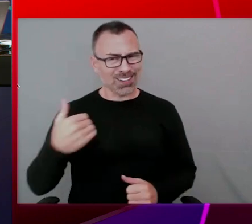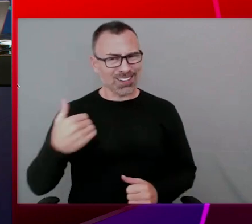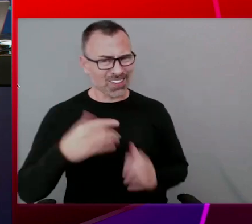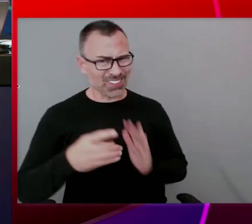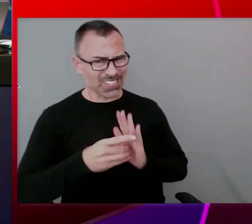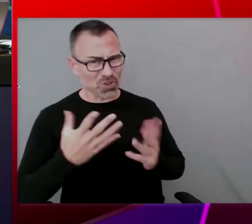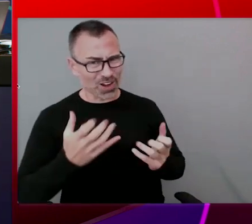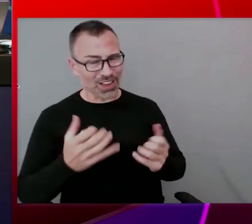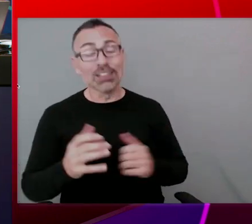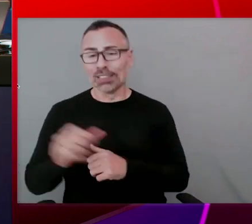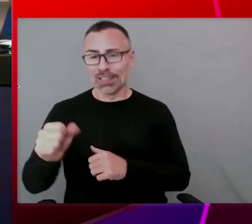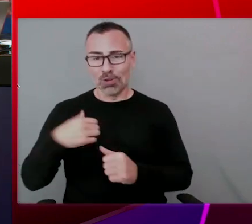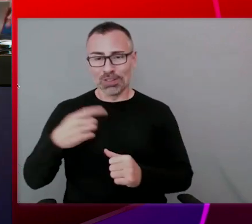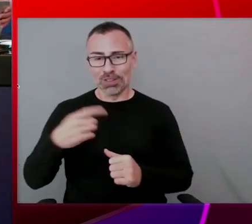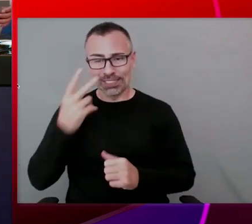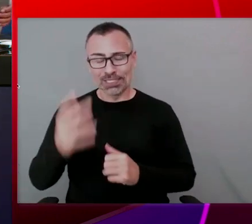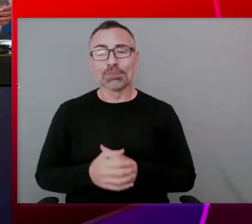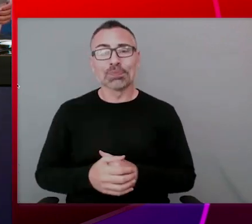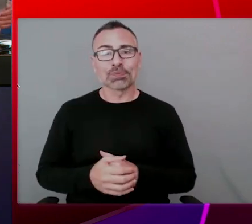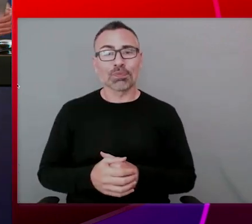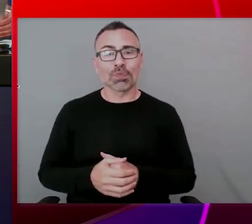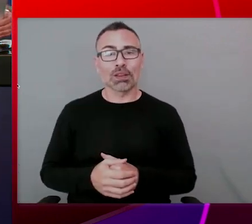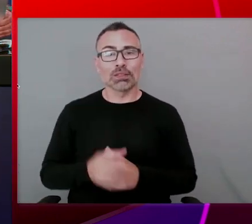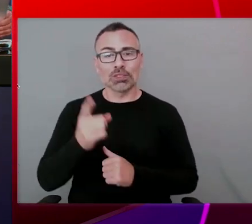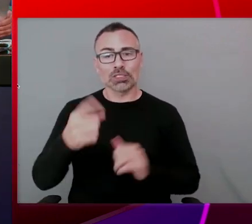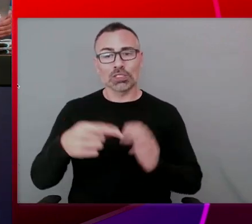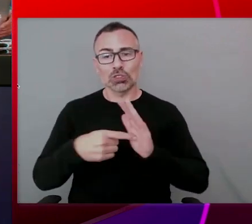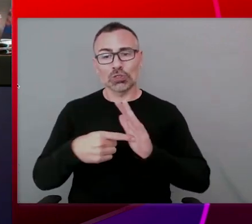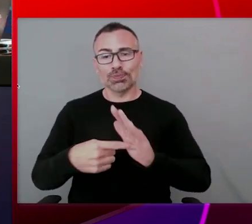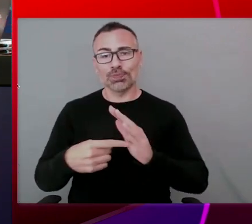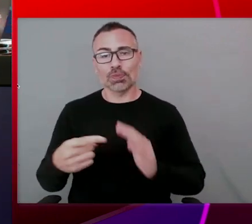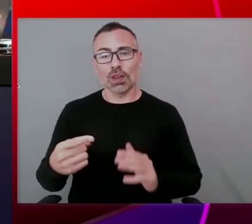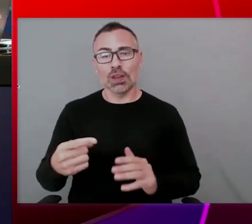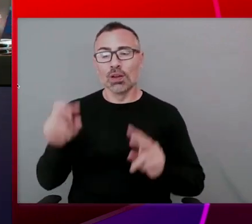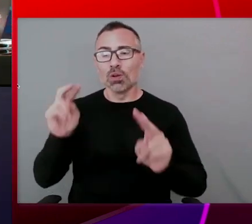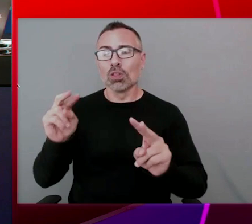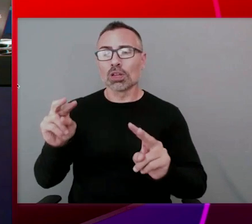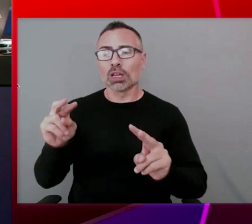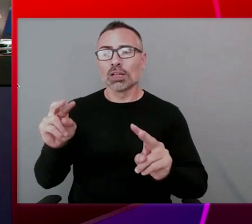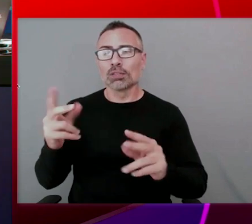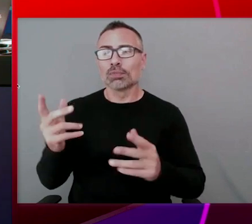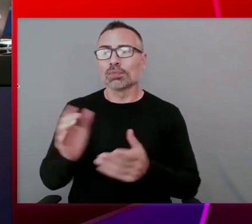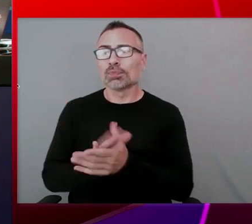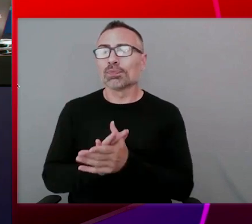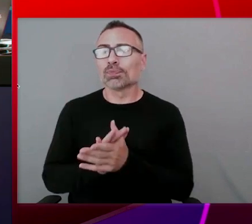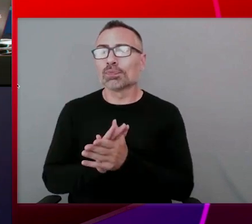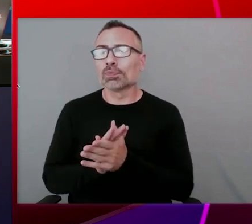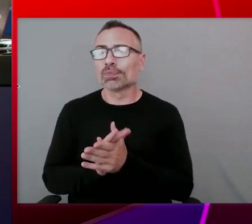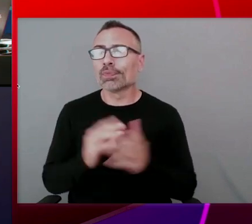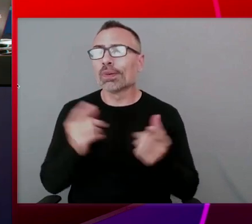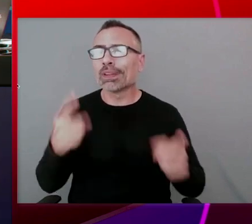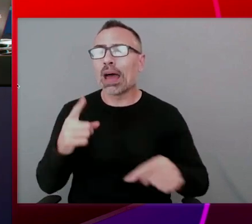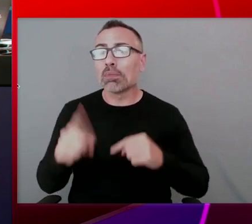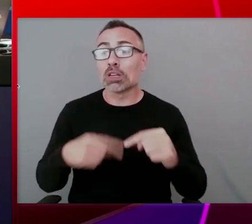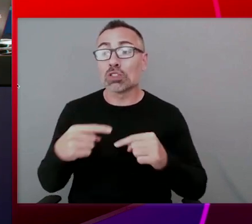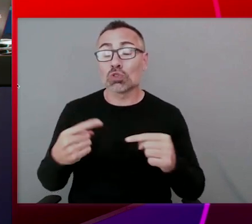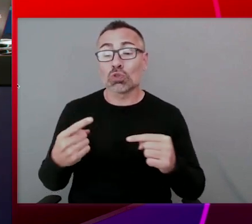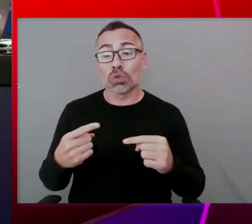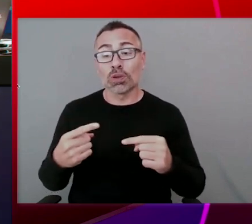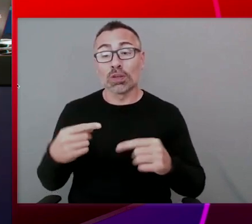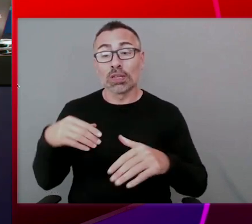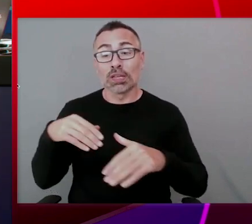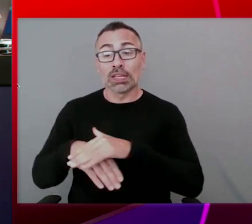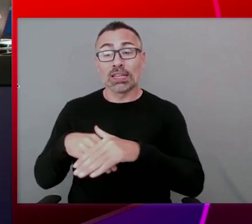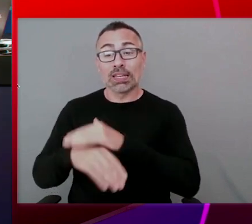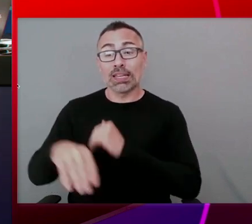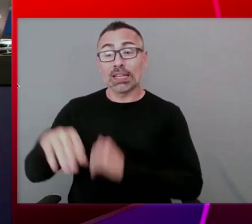look. Perfect. So let's actually take a look at what happens when you get inside SageMaker Studio.